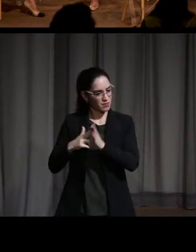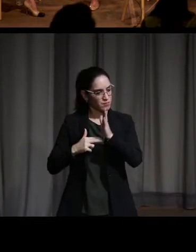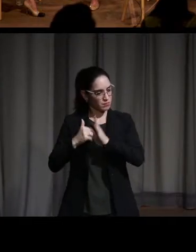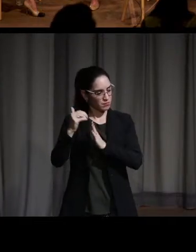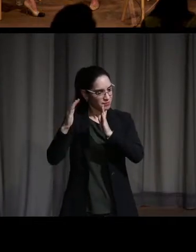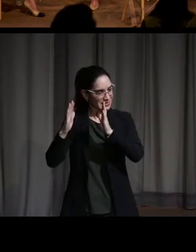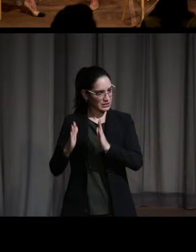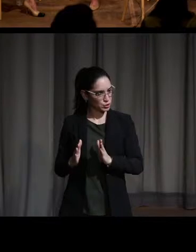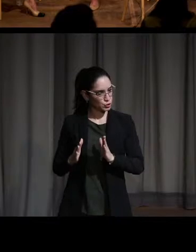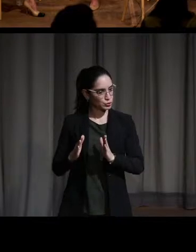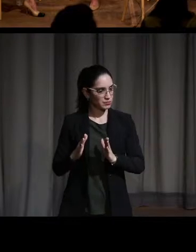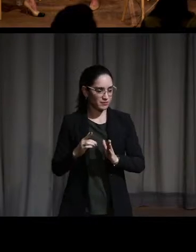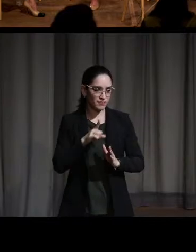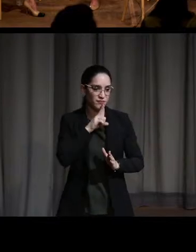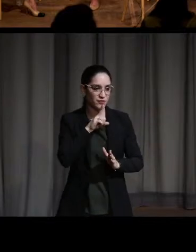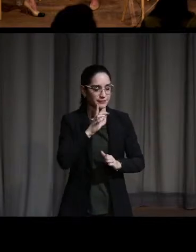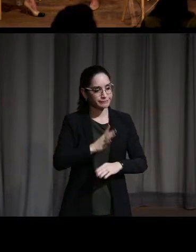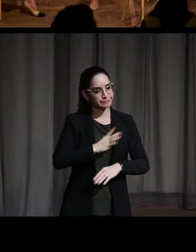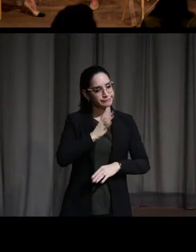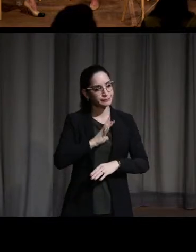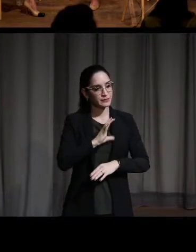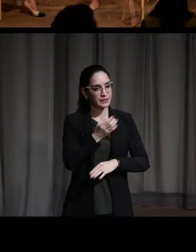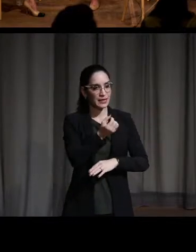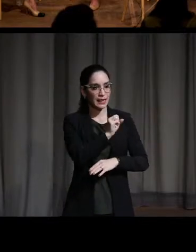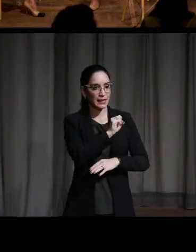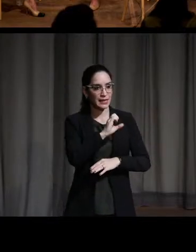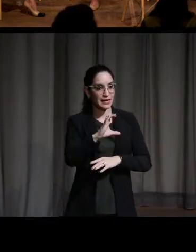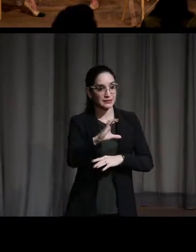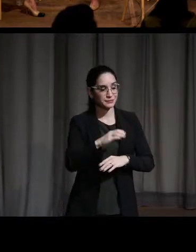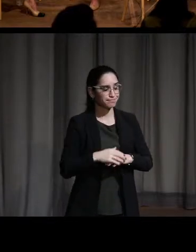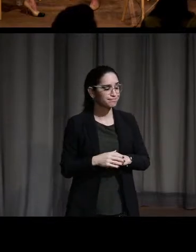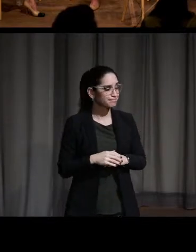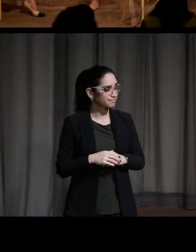painter's painter. He's a painter's painter. He's a painter's painter, and